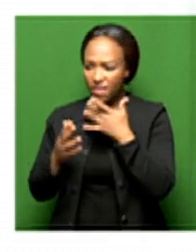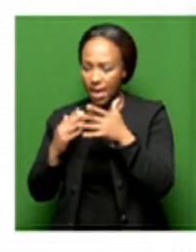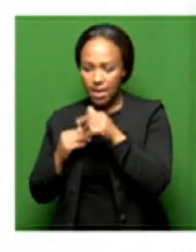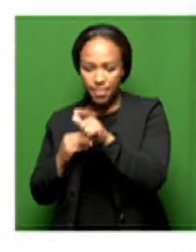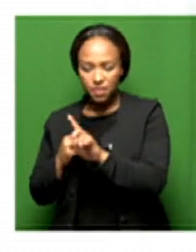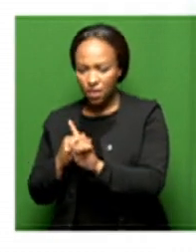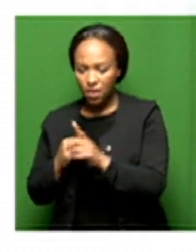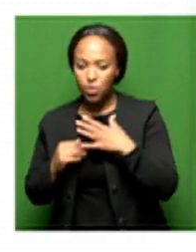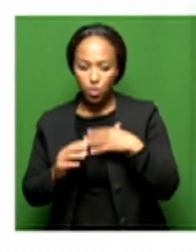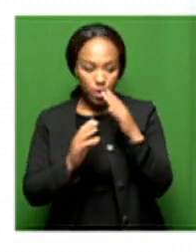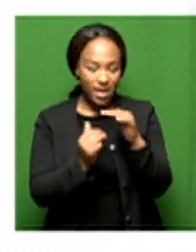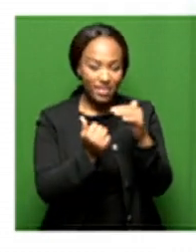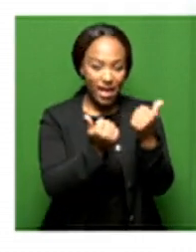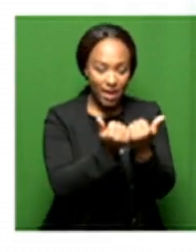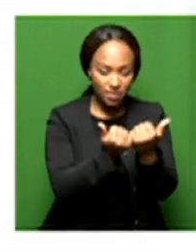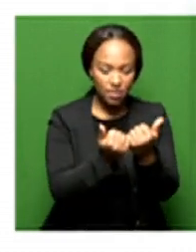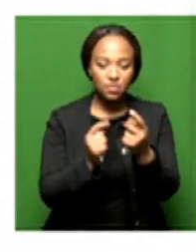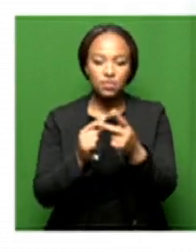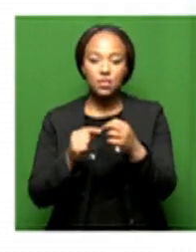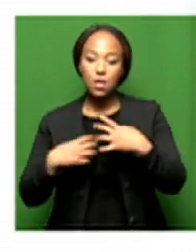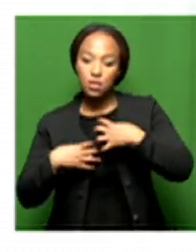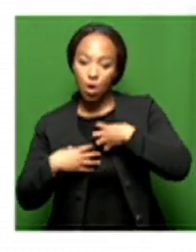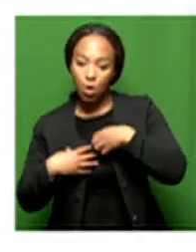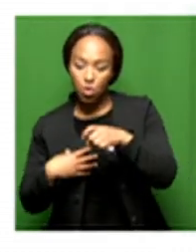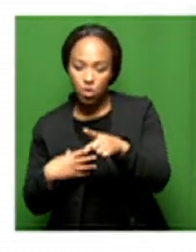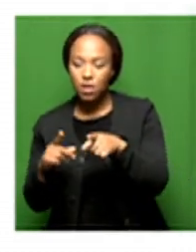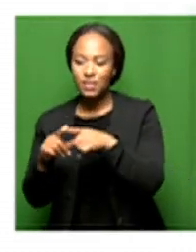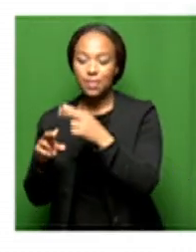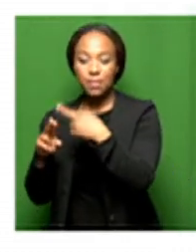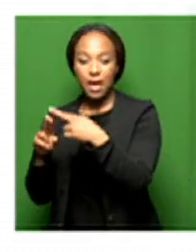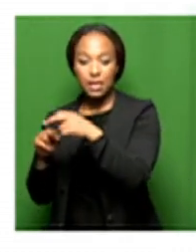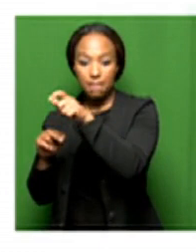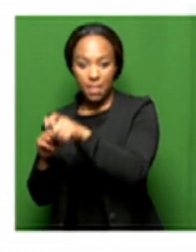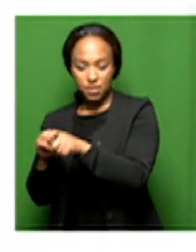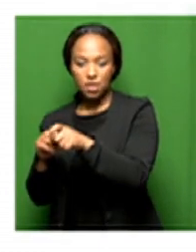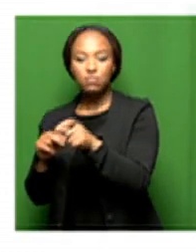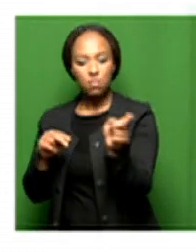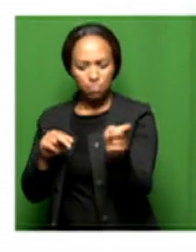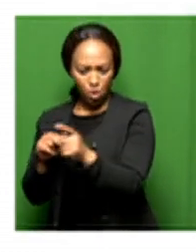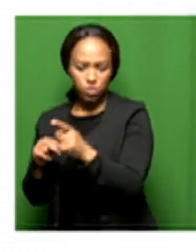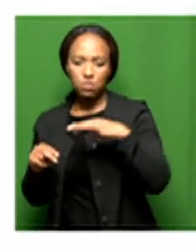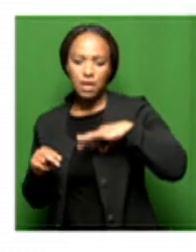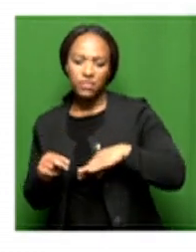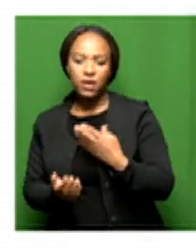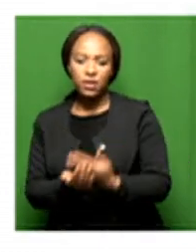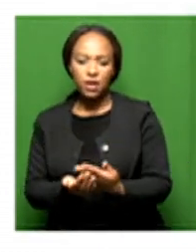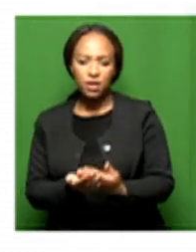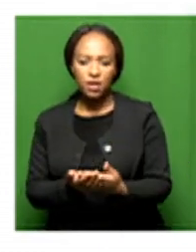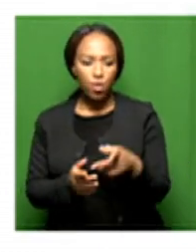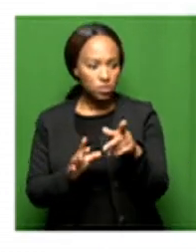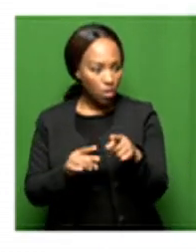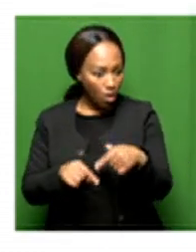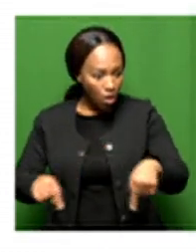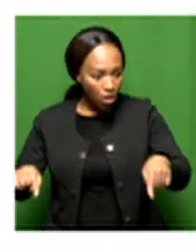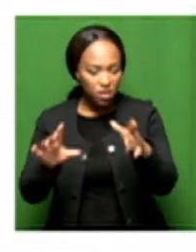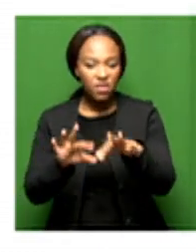want agents, tenants, and landlords to work together and to start to see each other's values and complement